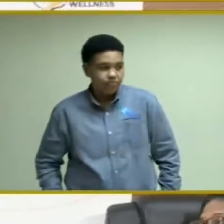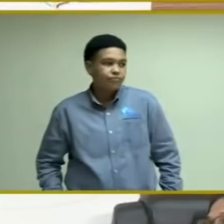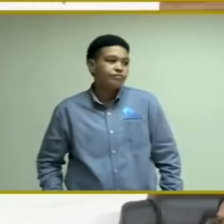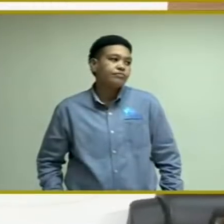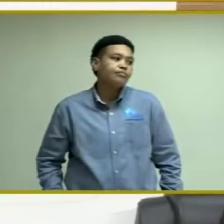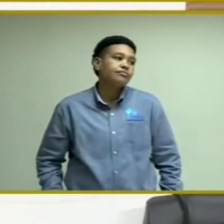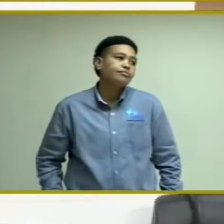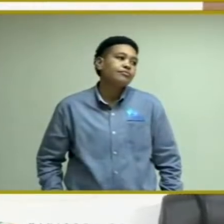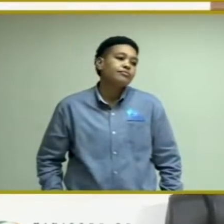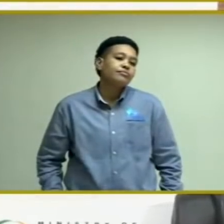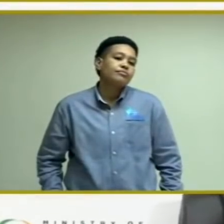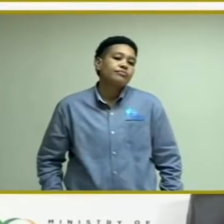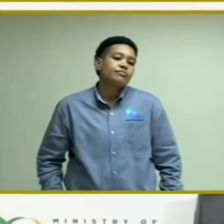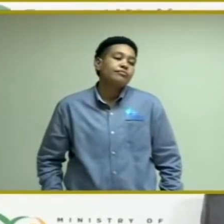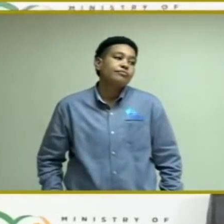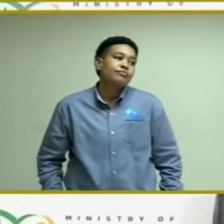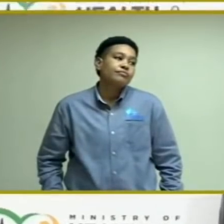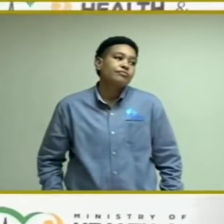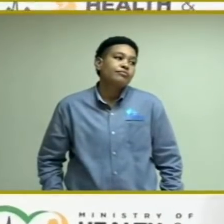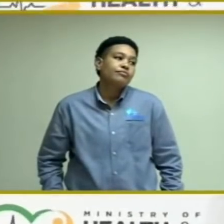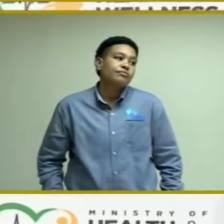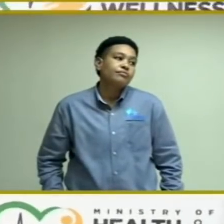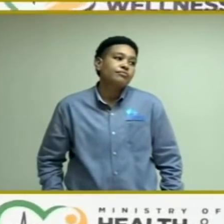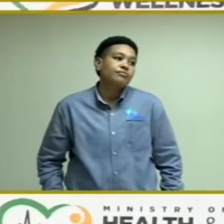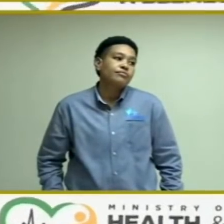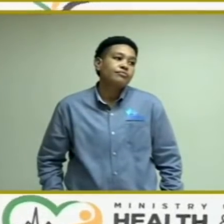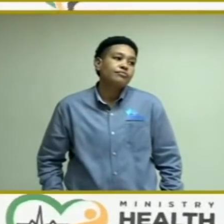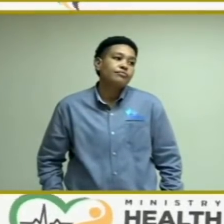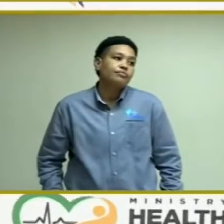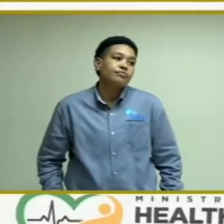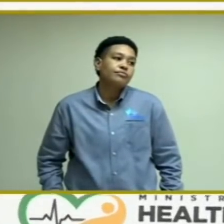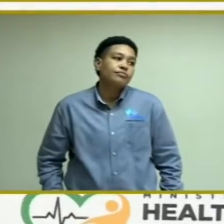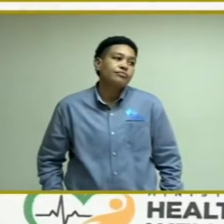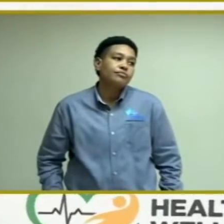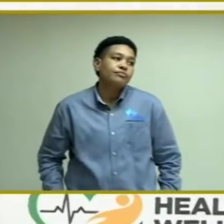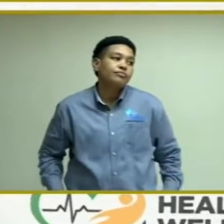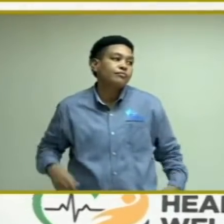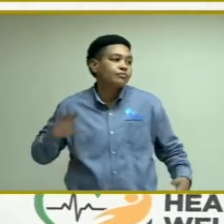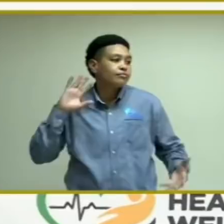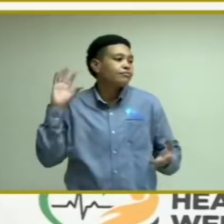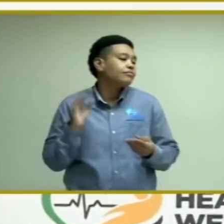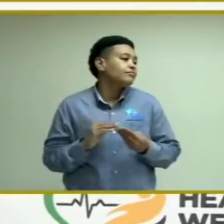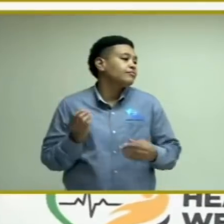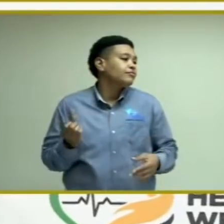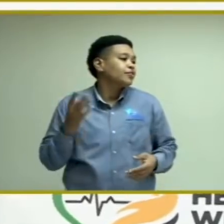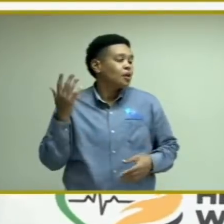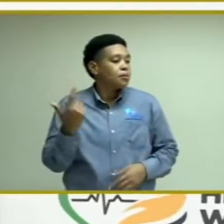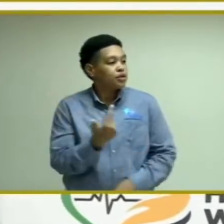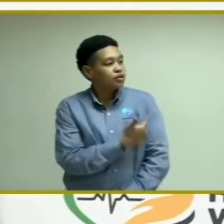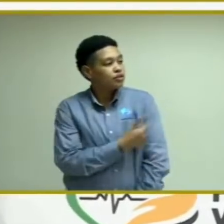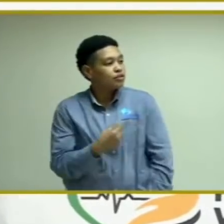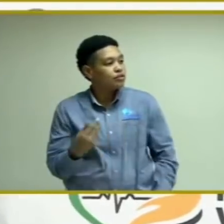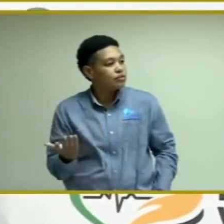I didn't get the first part. You mean overall? Yes. Overall, it was